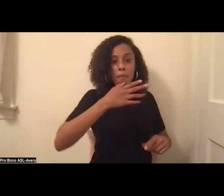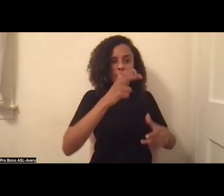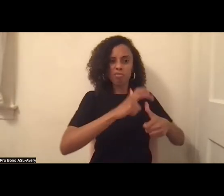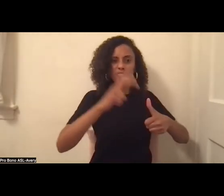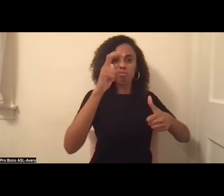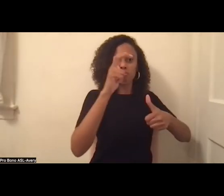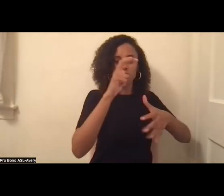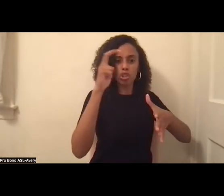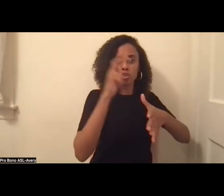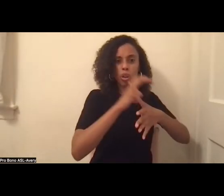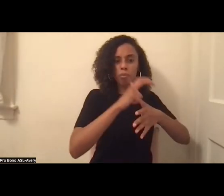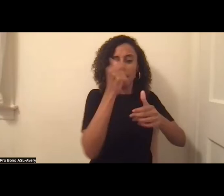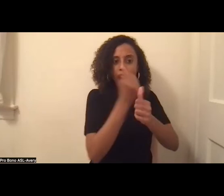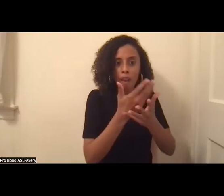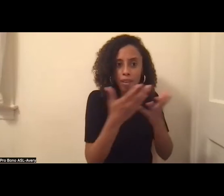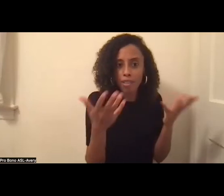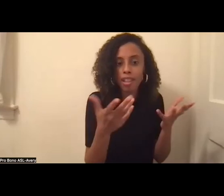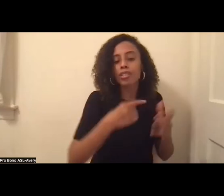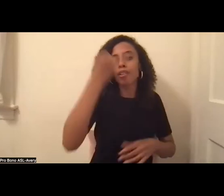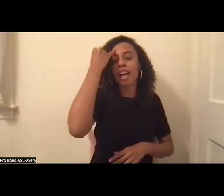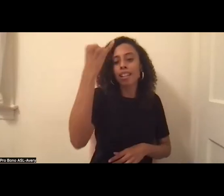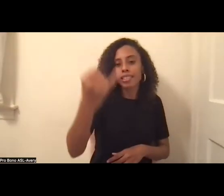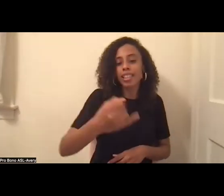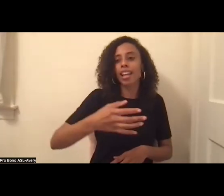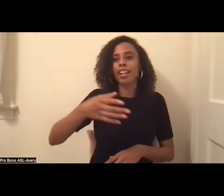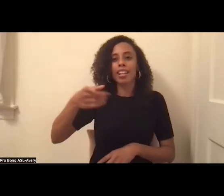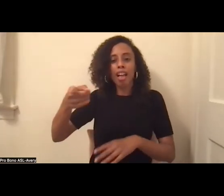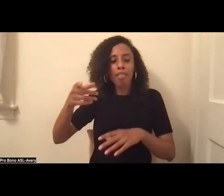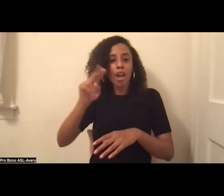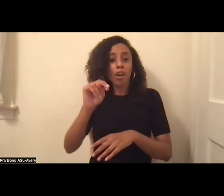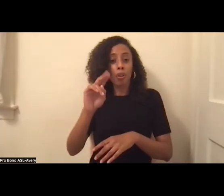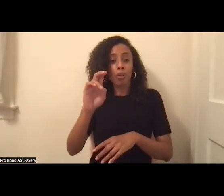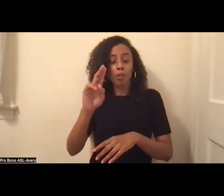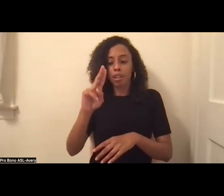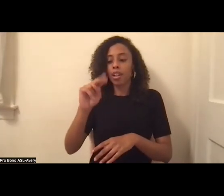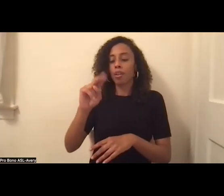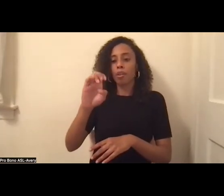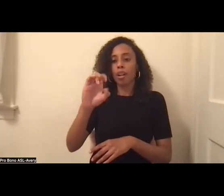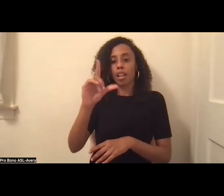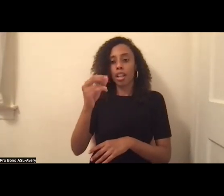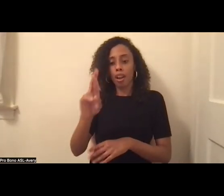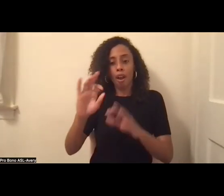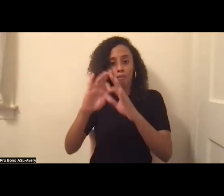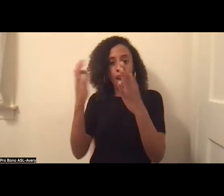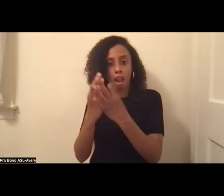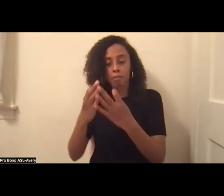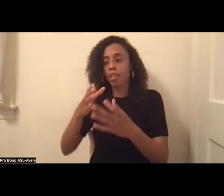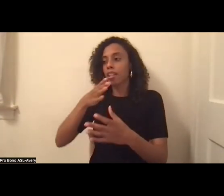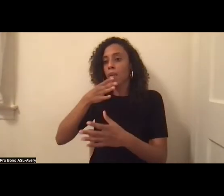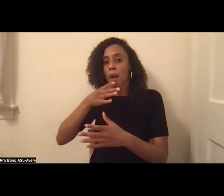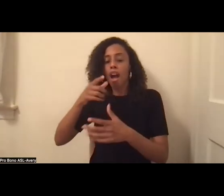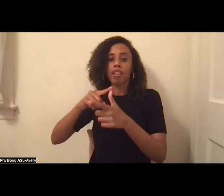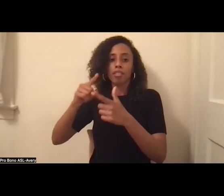of the nuclear family of the mother, the father, and 2 children is really what I would say is a white